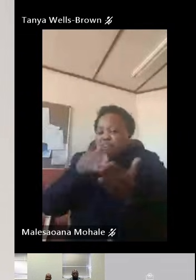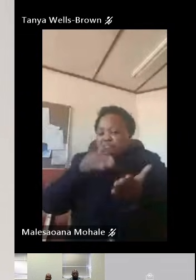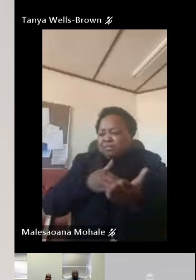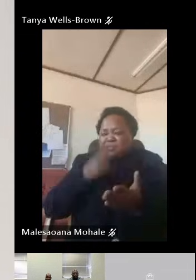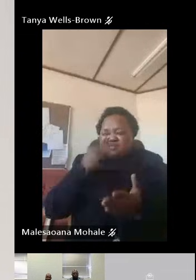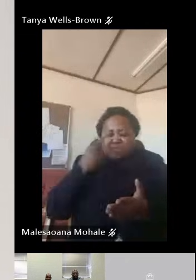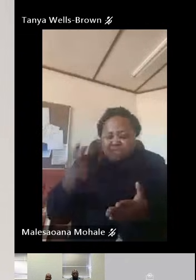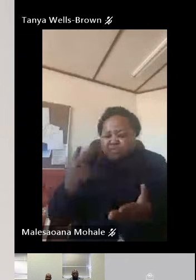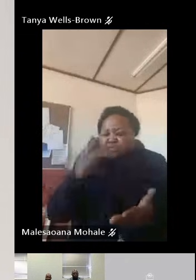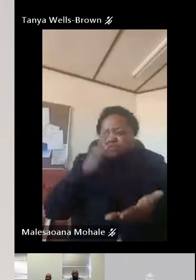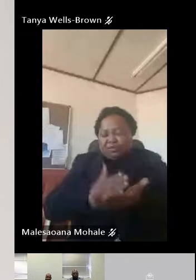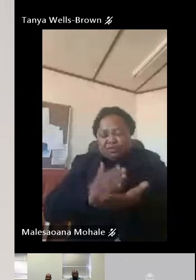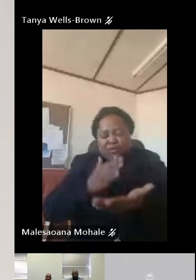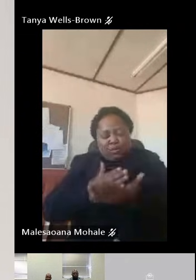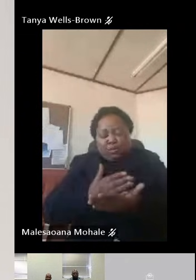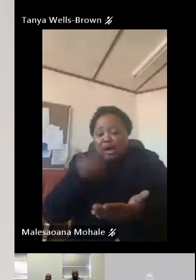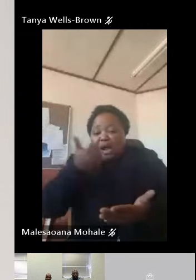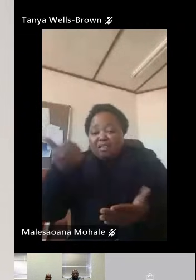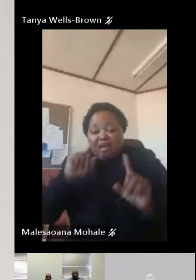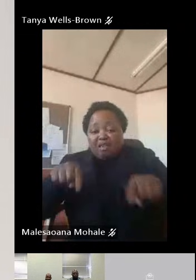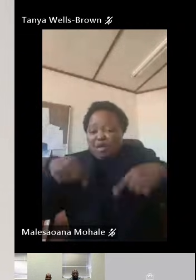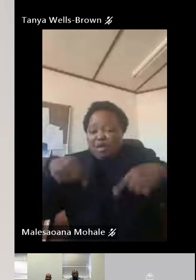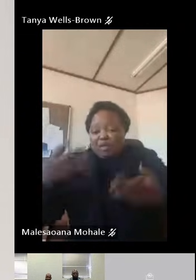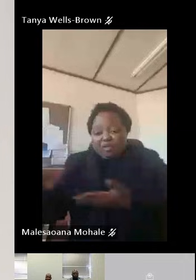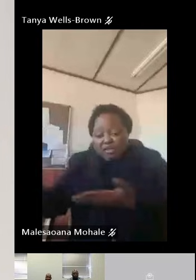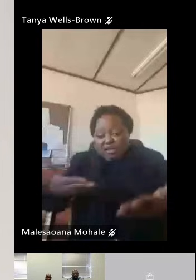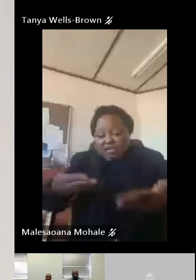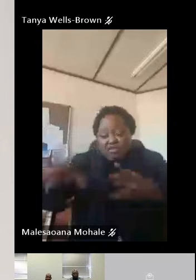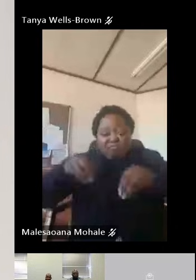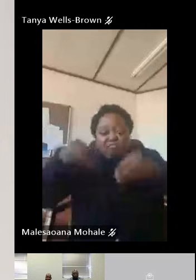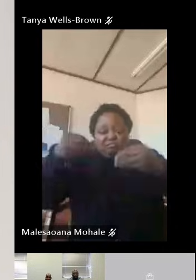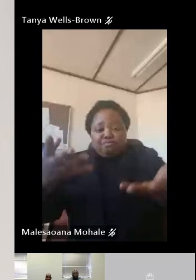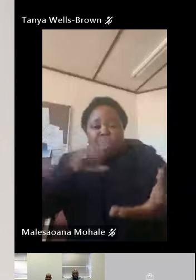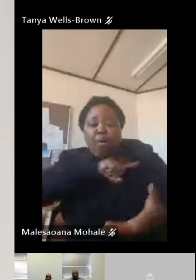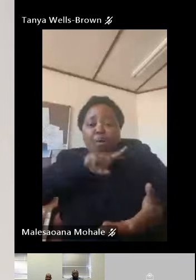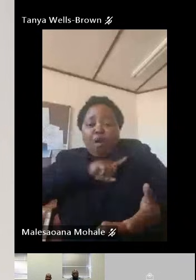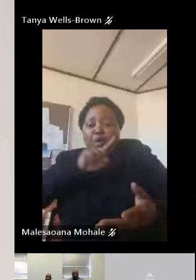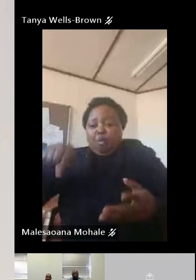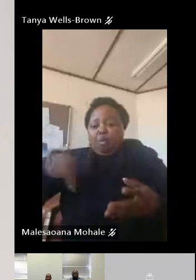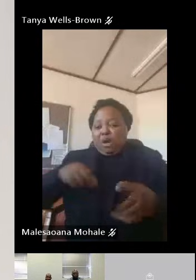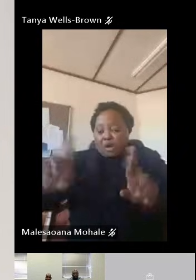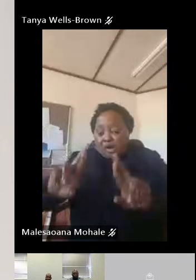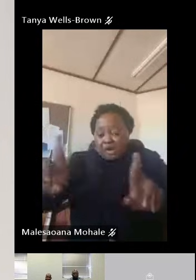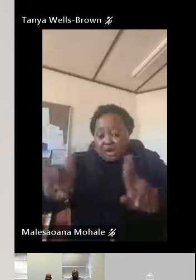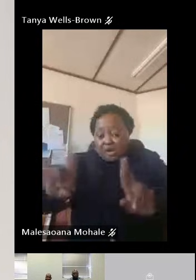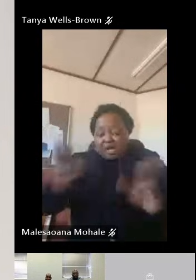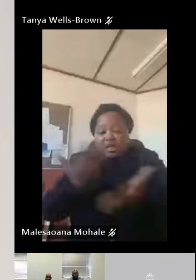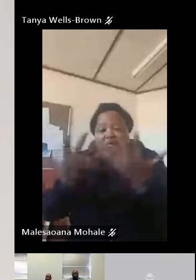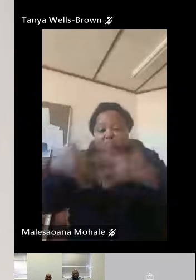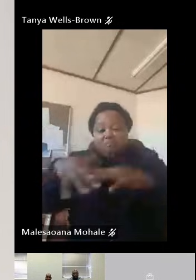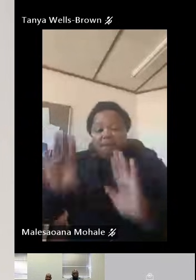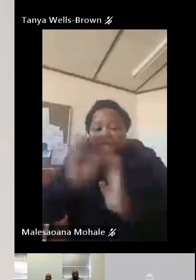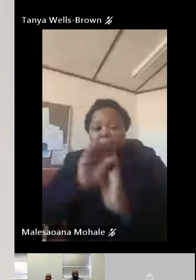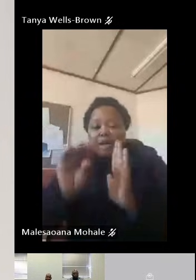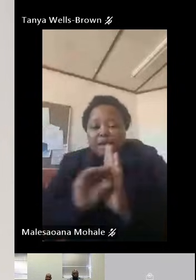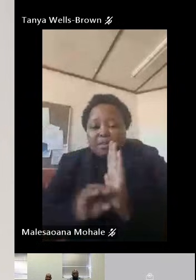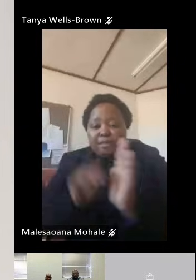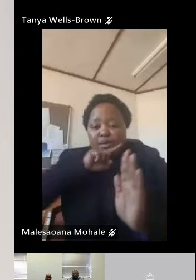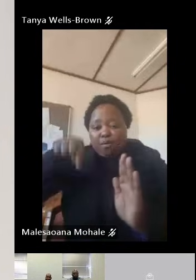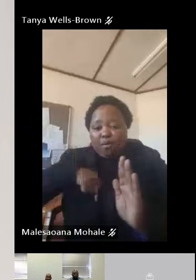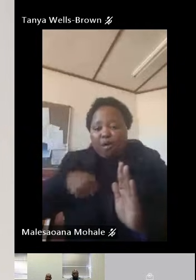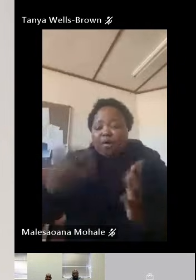we are not able to serve them because of we were not prepared, and in our programming, we did not include them, and we find them to be